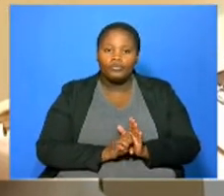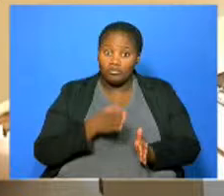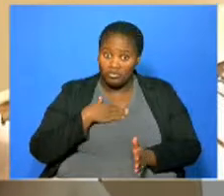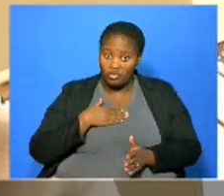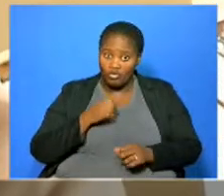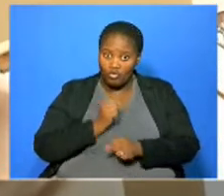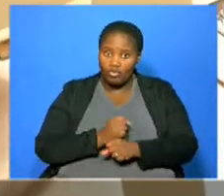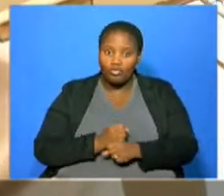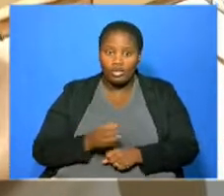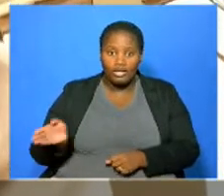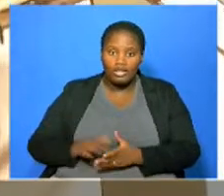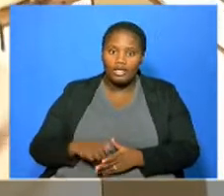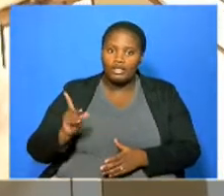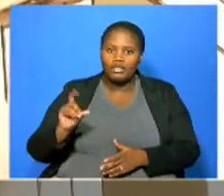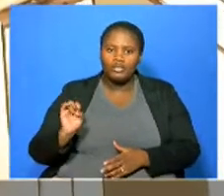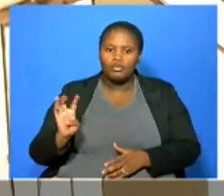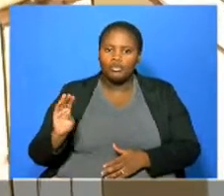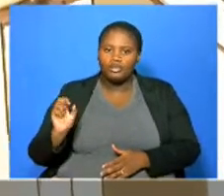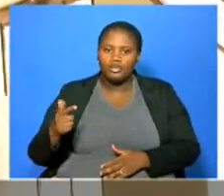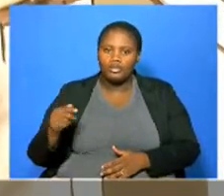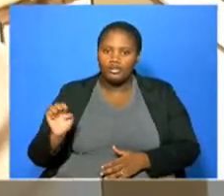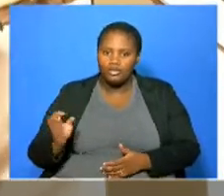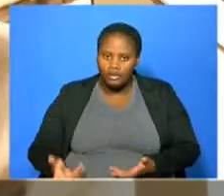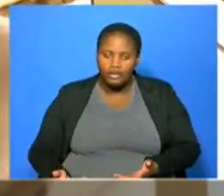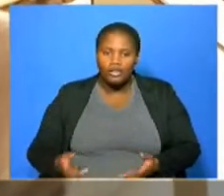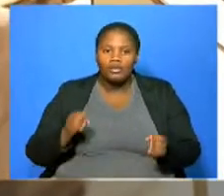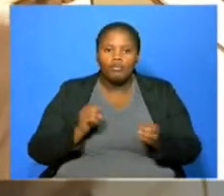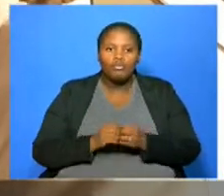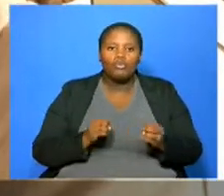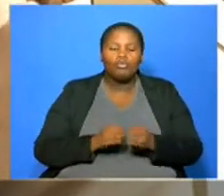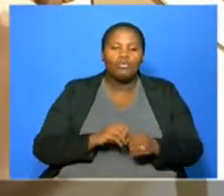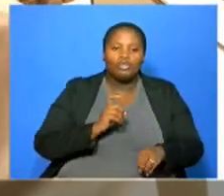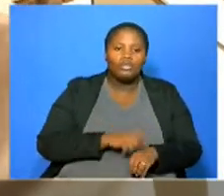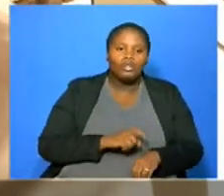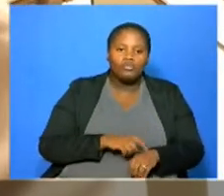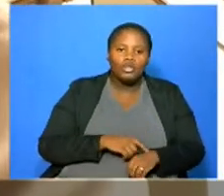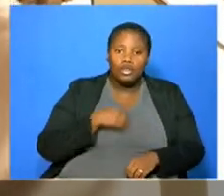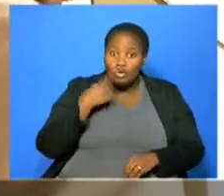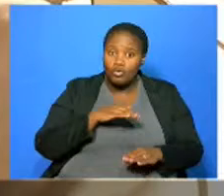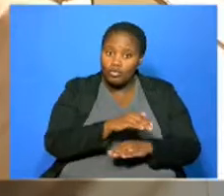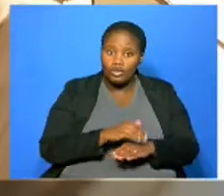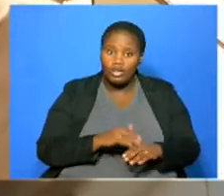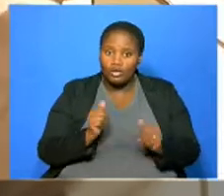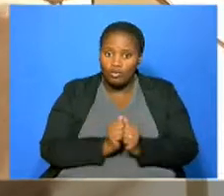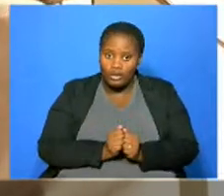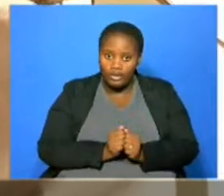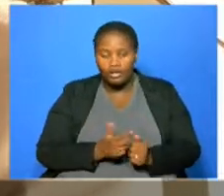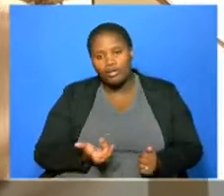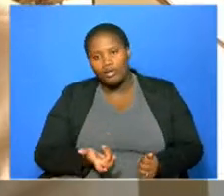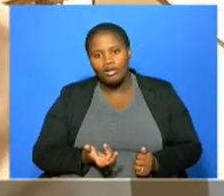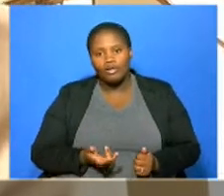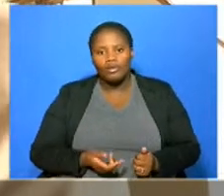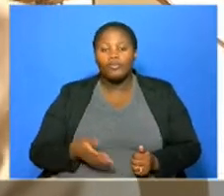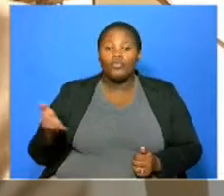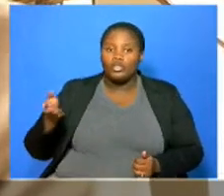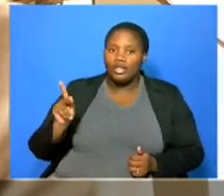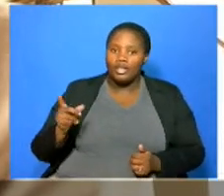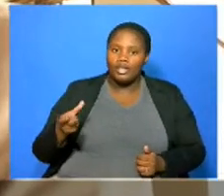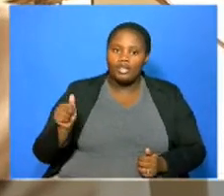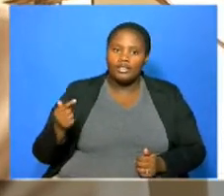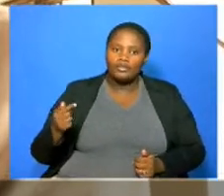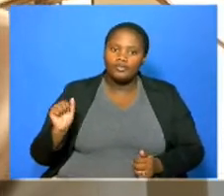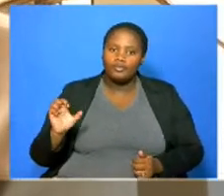bit dilo re ga di tsata ke ngwe patwa ke leng ga go le bone ke ba ka